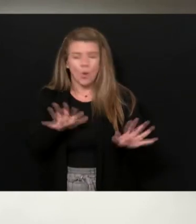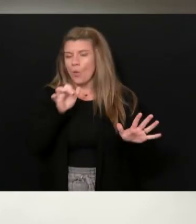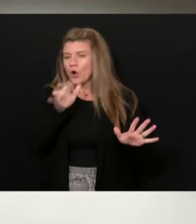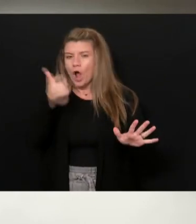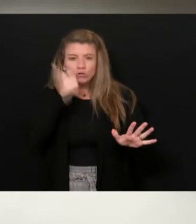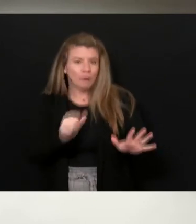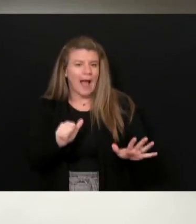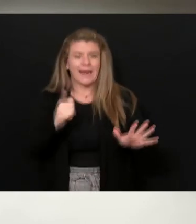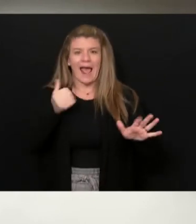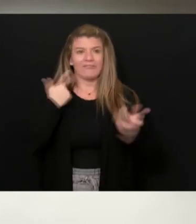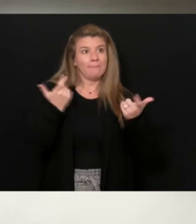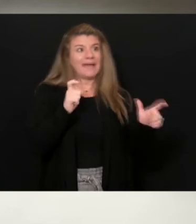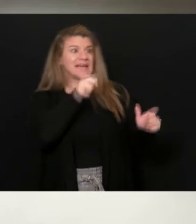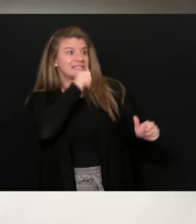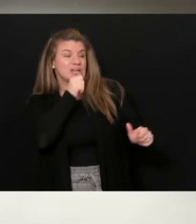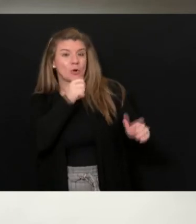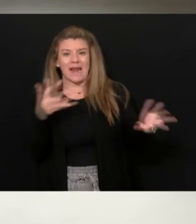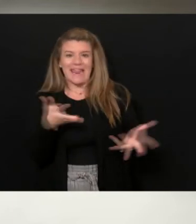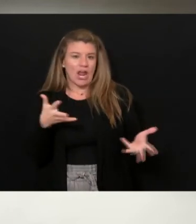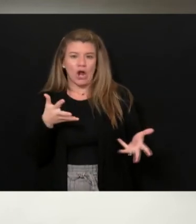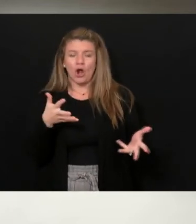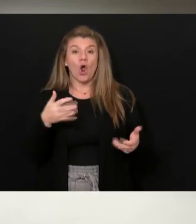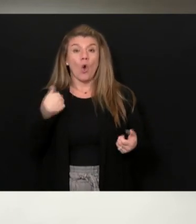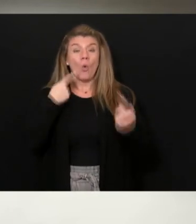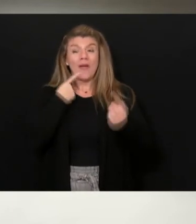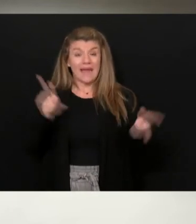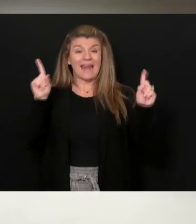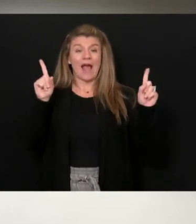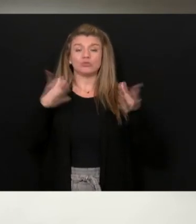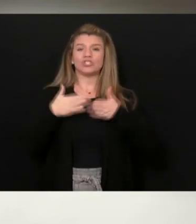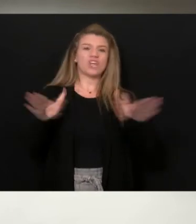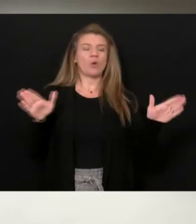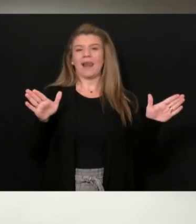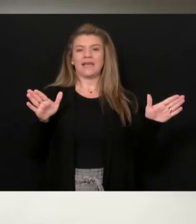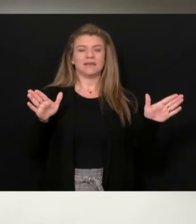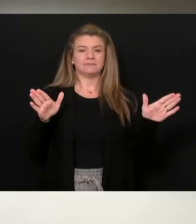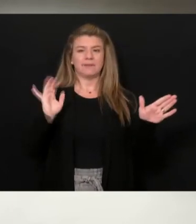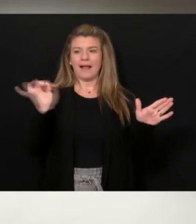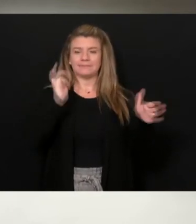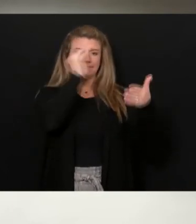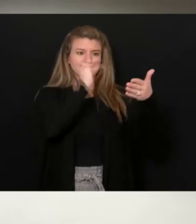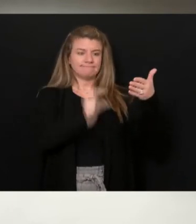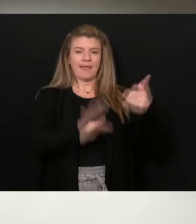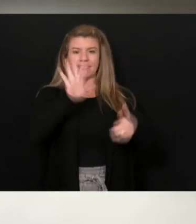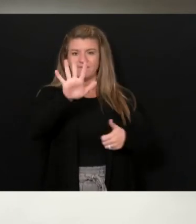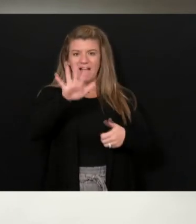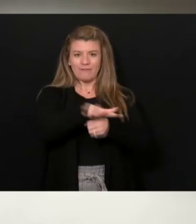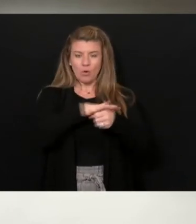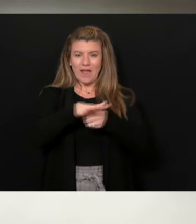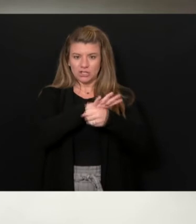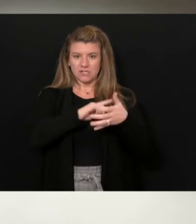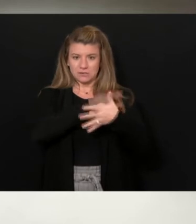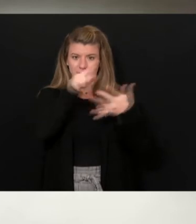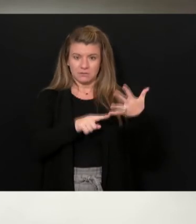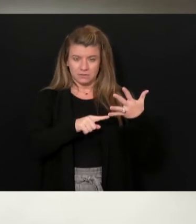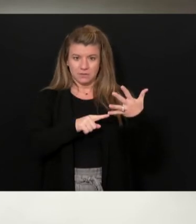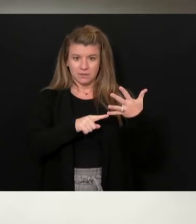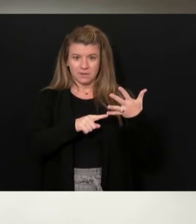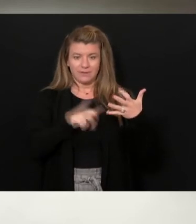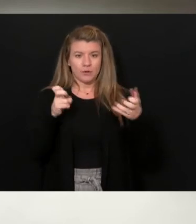be super secret. We announced just generally as a protocol, the 5 locations by